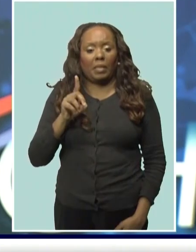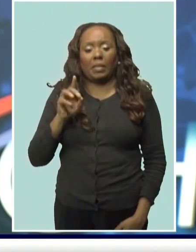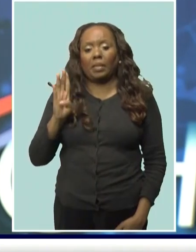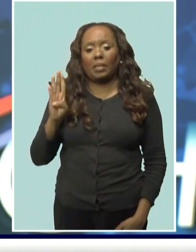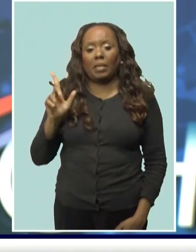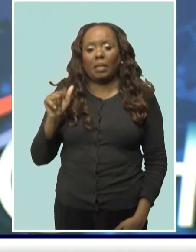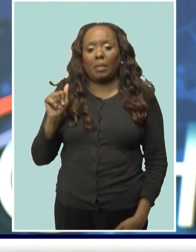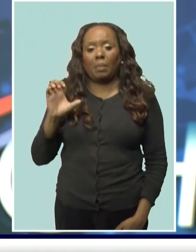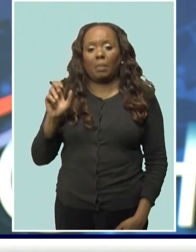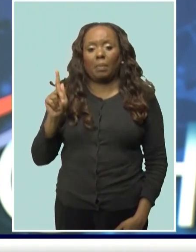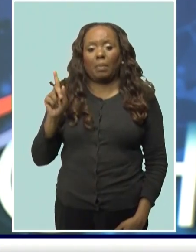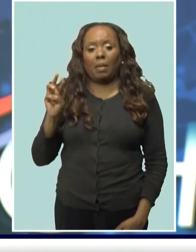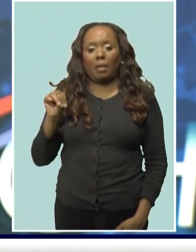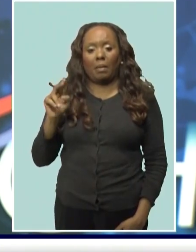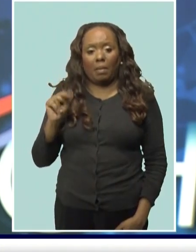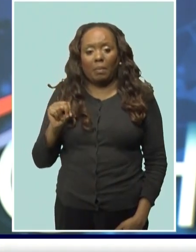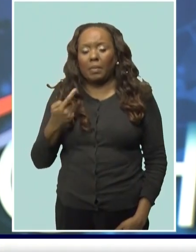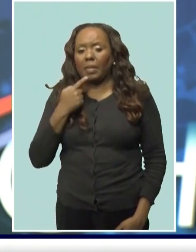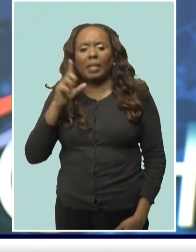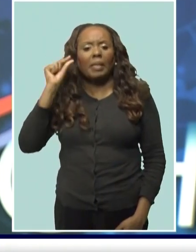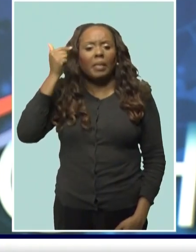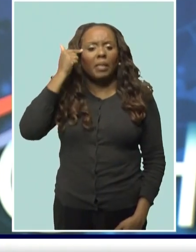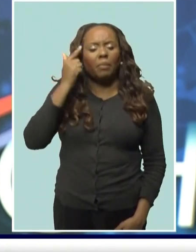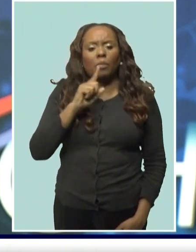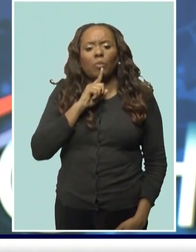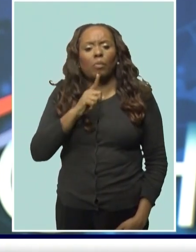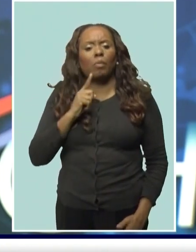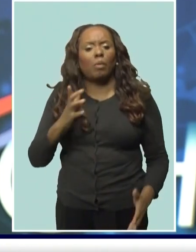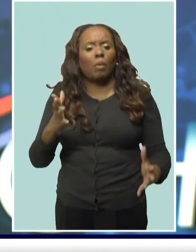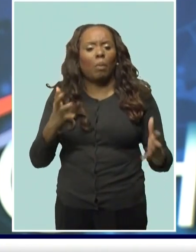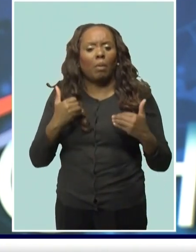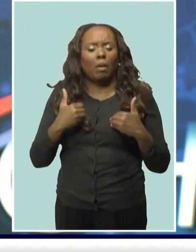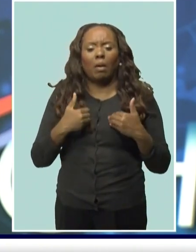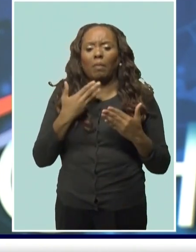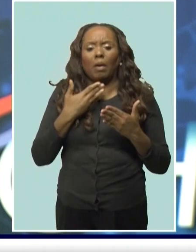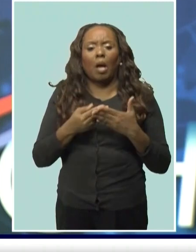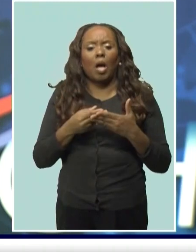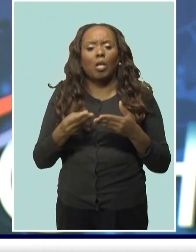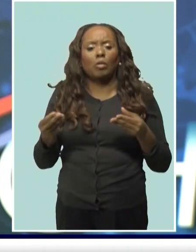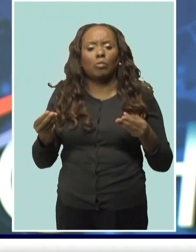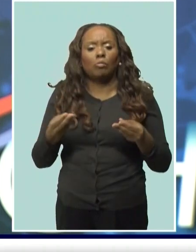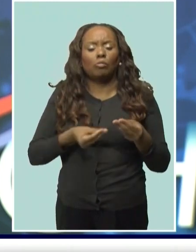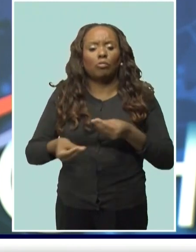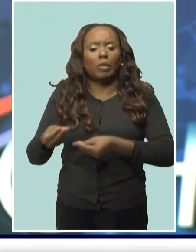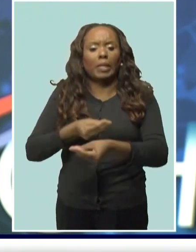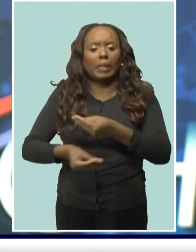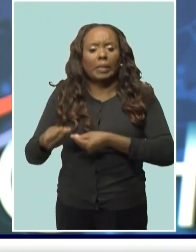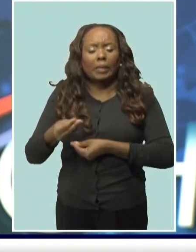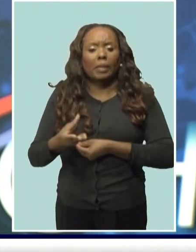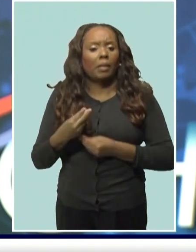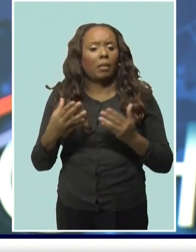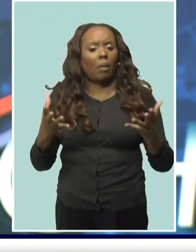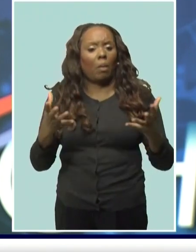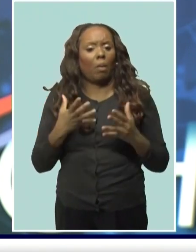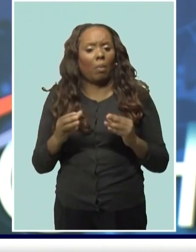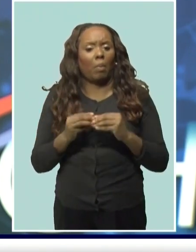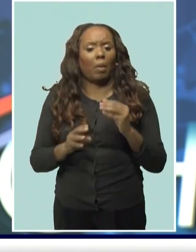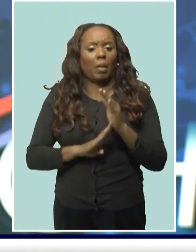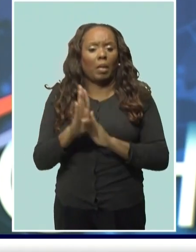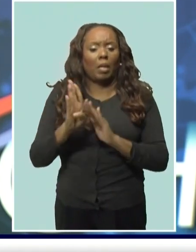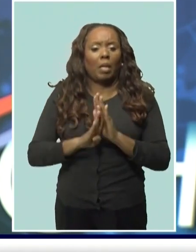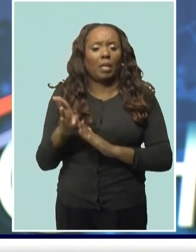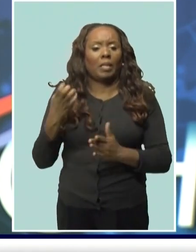Resort. Senator Blackman says the government remains committed to South-South trade, and he's called for the further development of